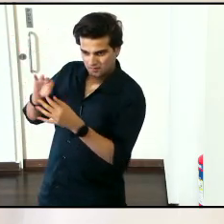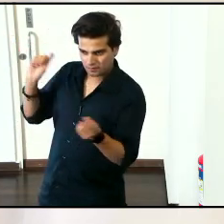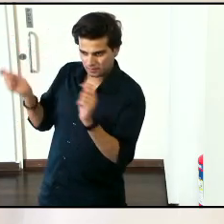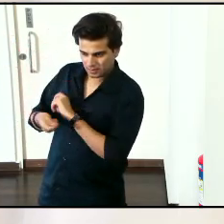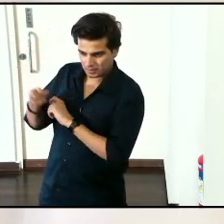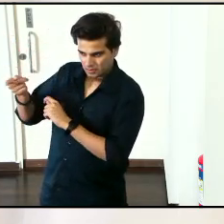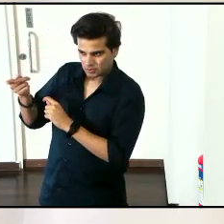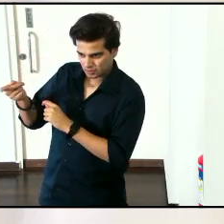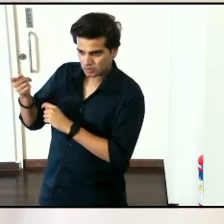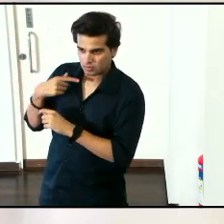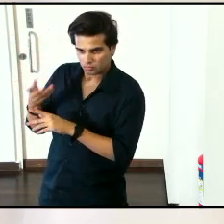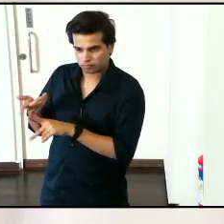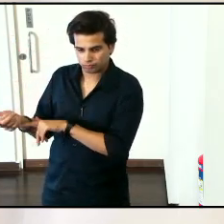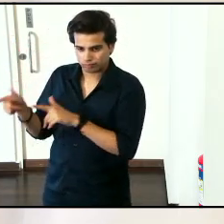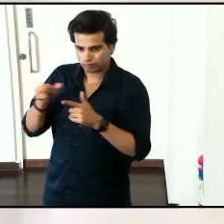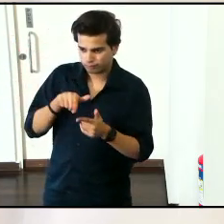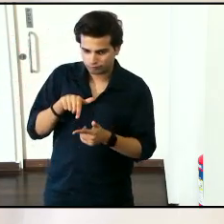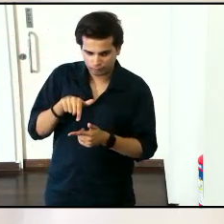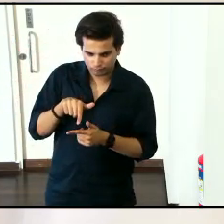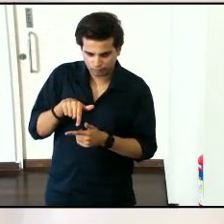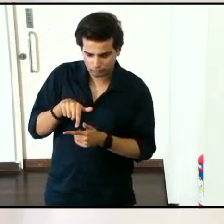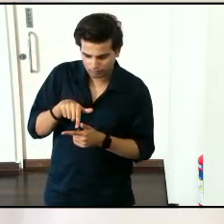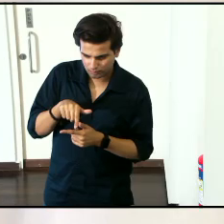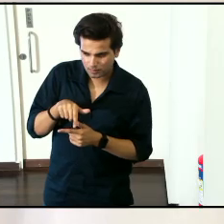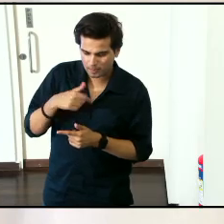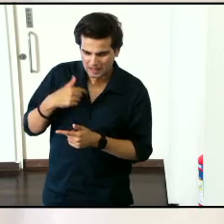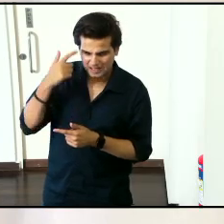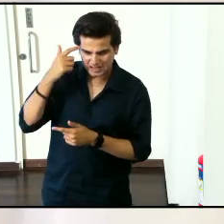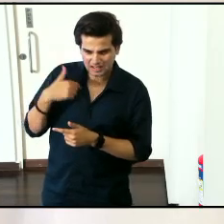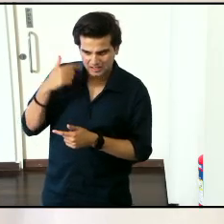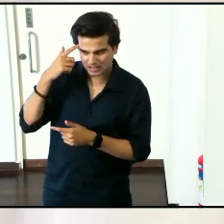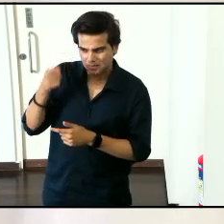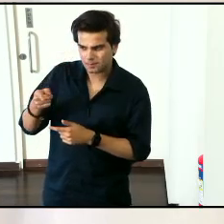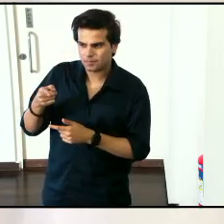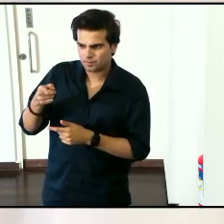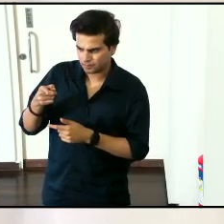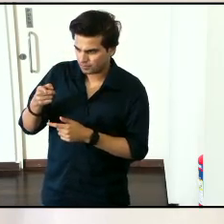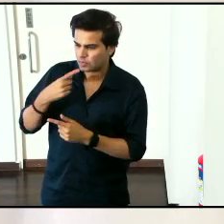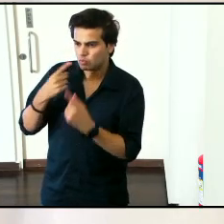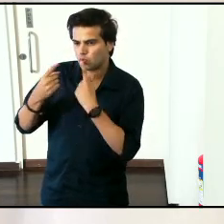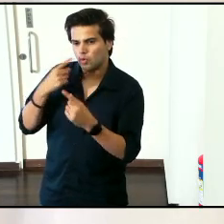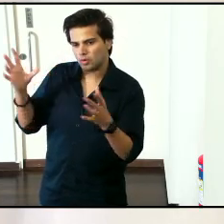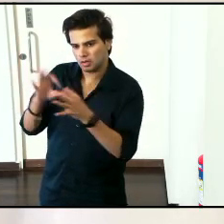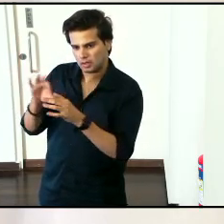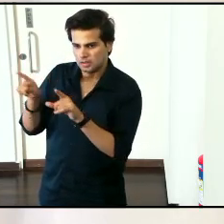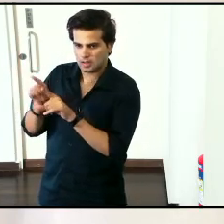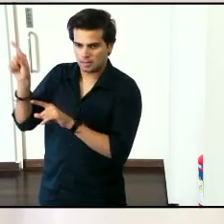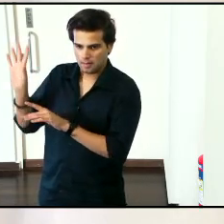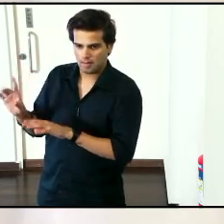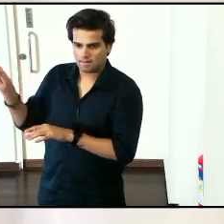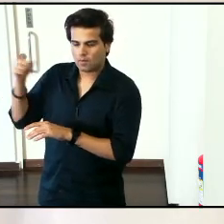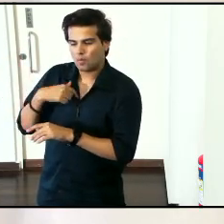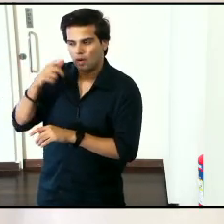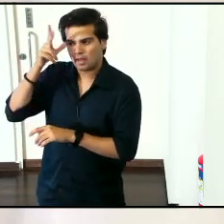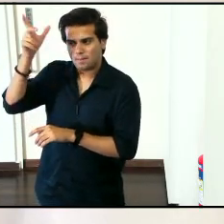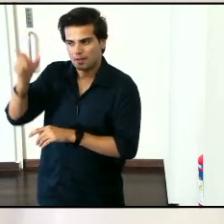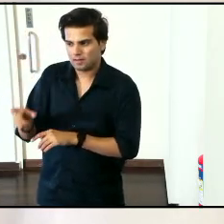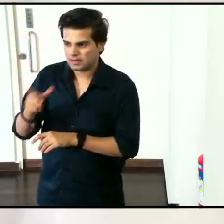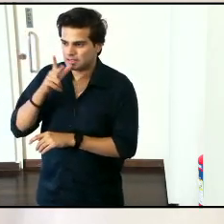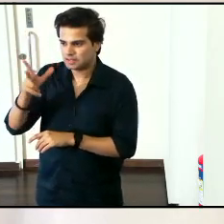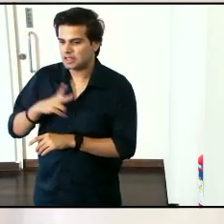then Vice Chancellor, I think he had an allergy to these, so he wanted the